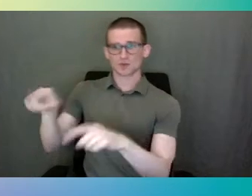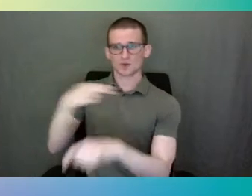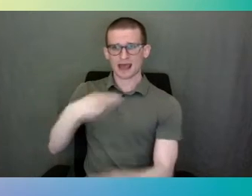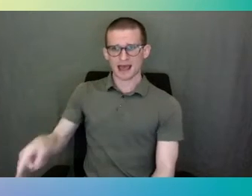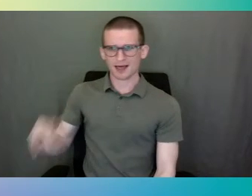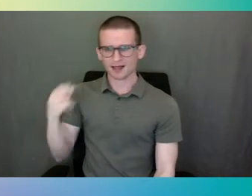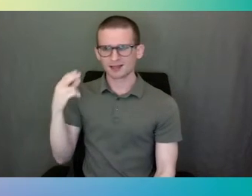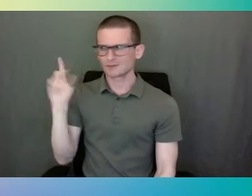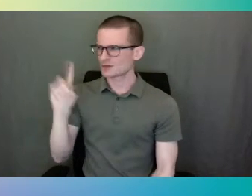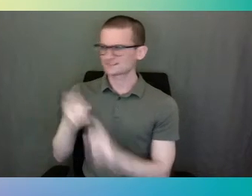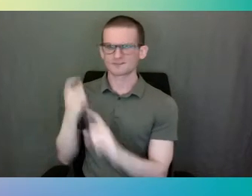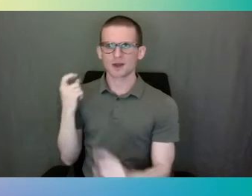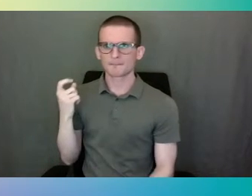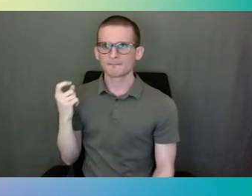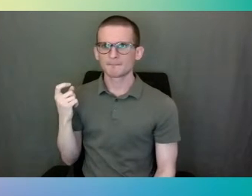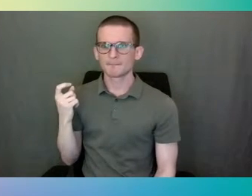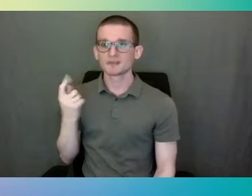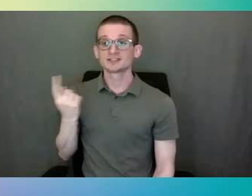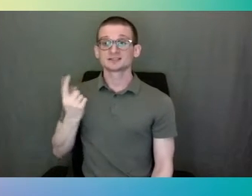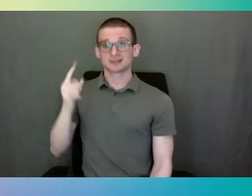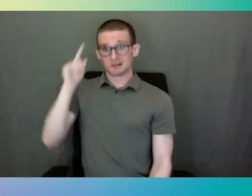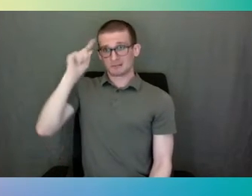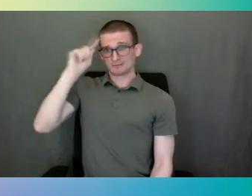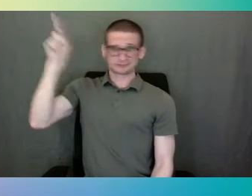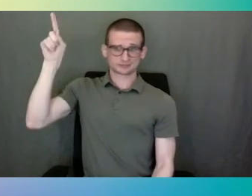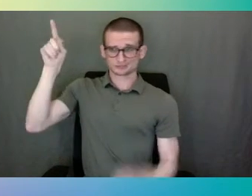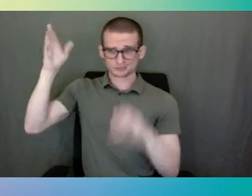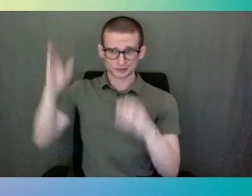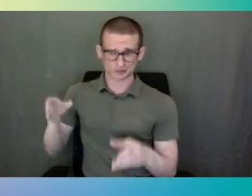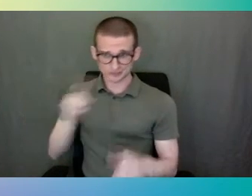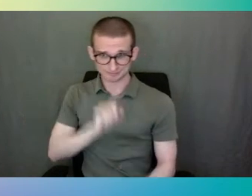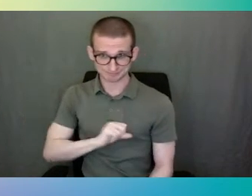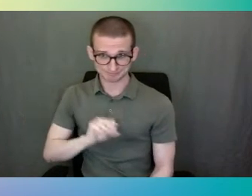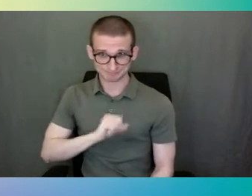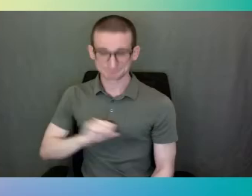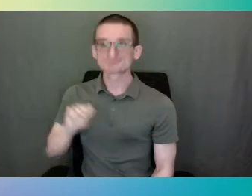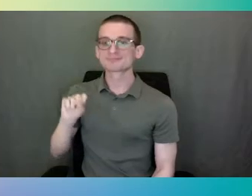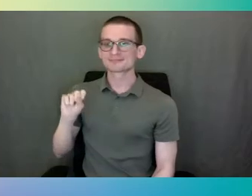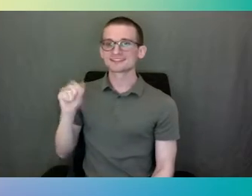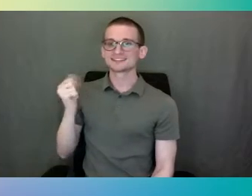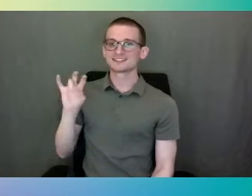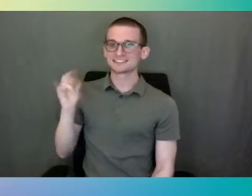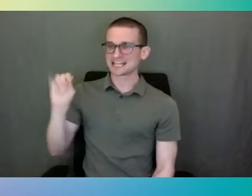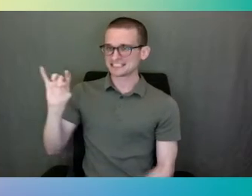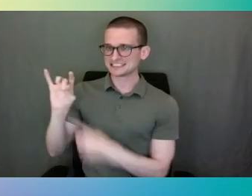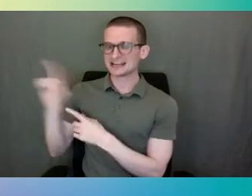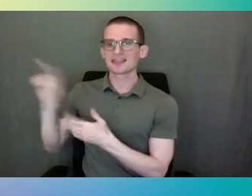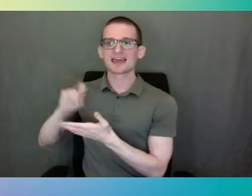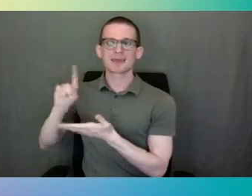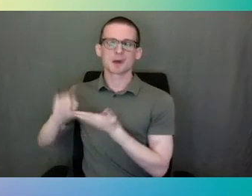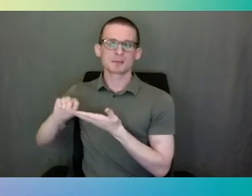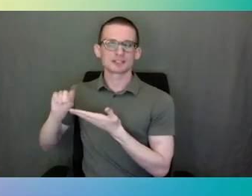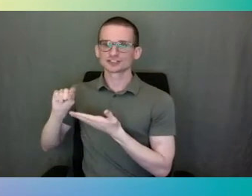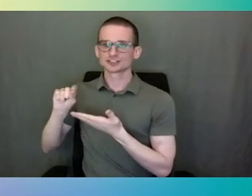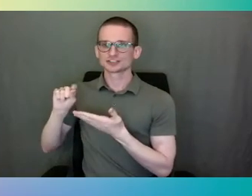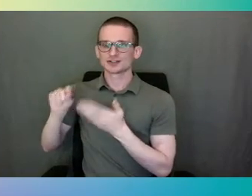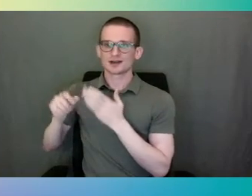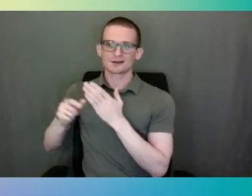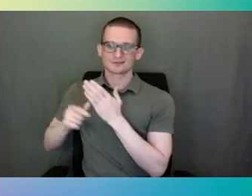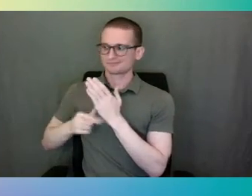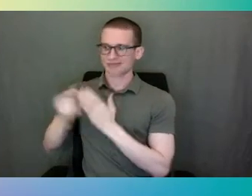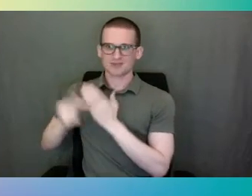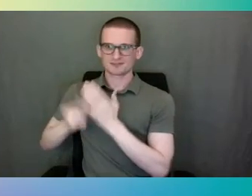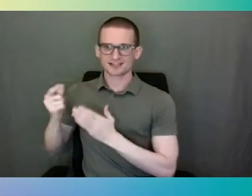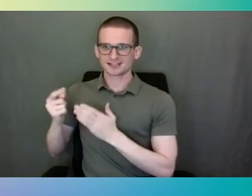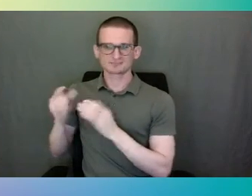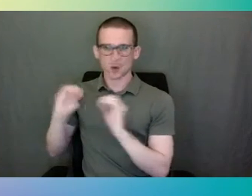bright spark in 1714 wrote a pamphlet, an anonymous pamphlet, taking this thing